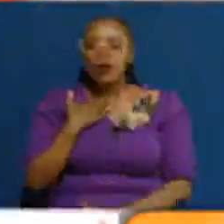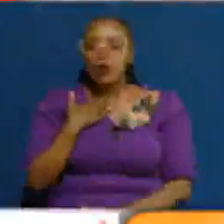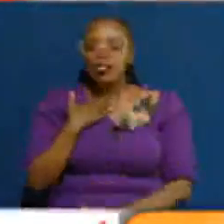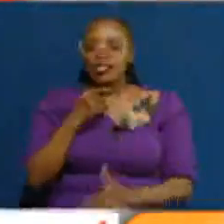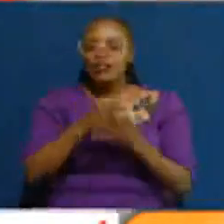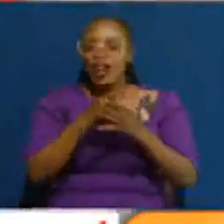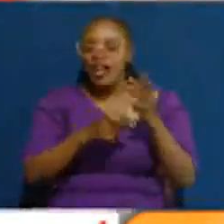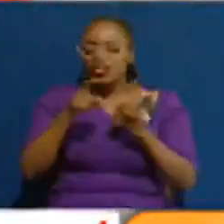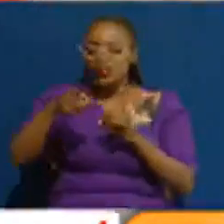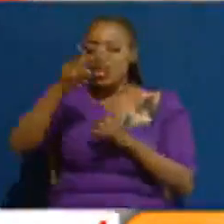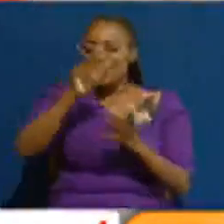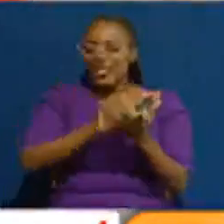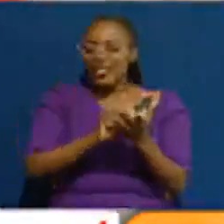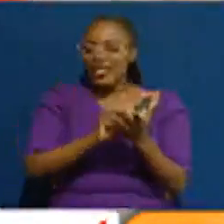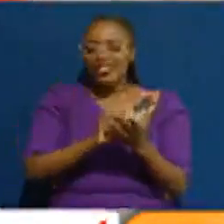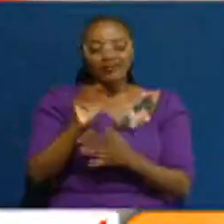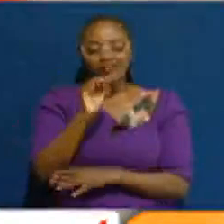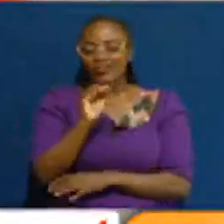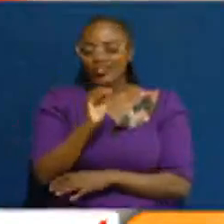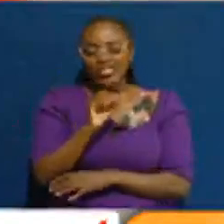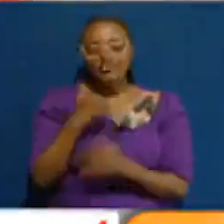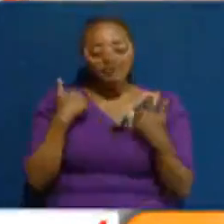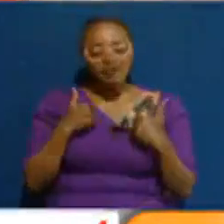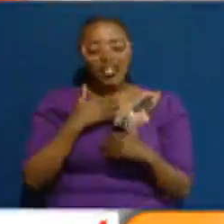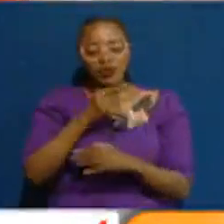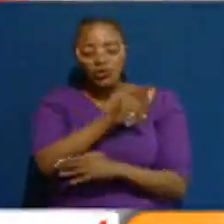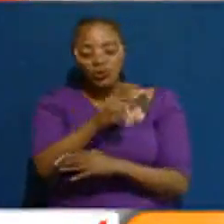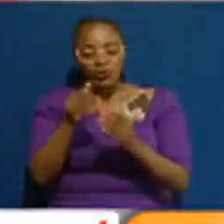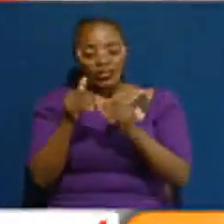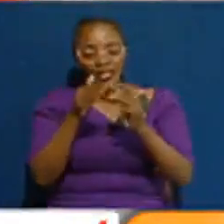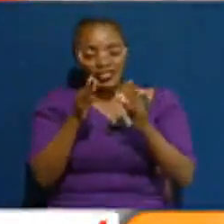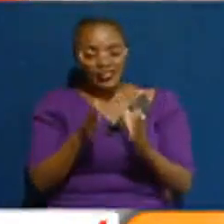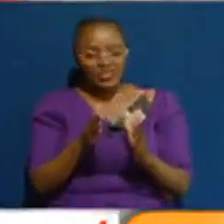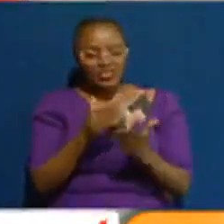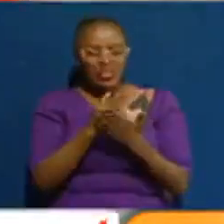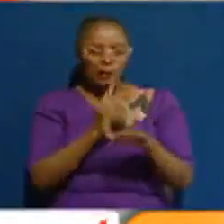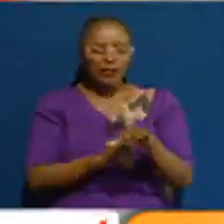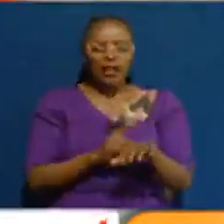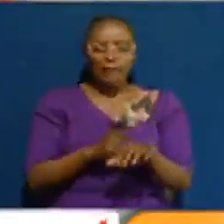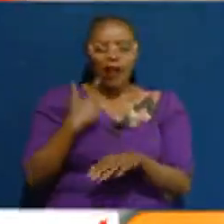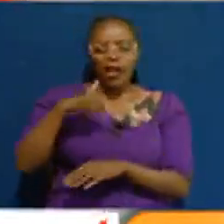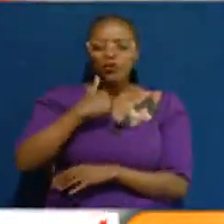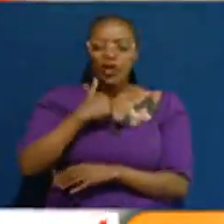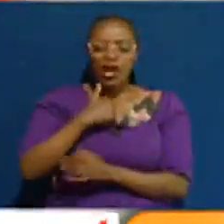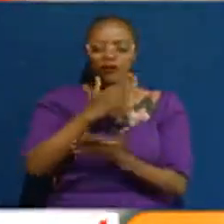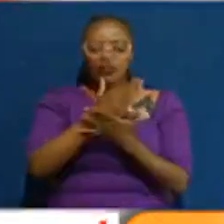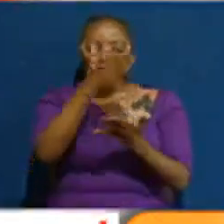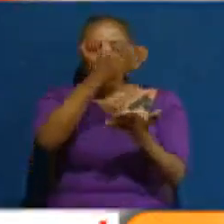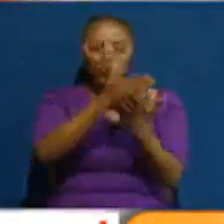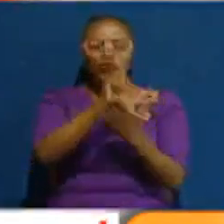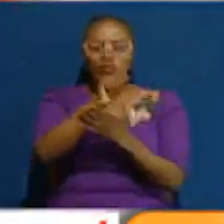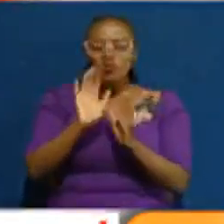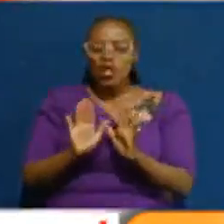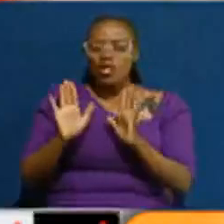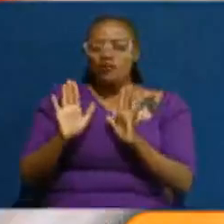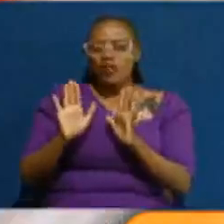ushuru iongezwe tena. Na ningependa sana viongozi kwamba sasa zingine hata kama sisi tuko na ukweli tuwaachie